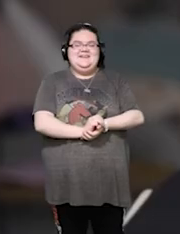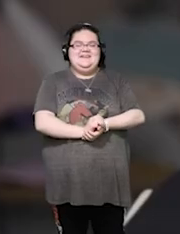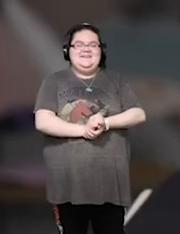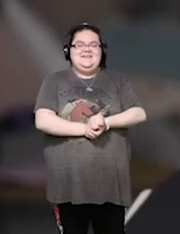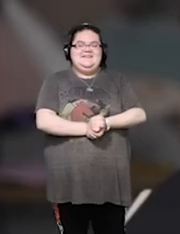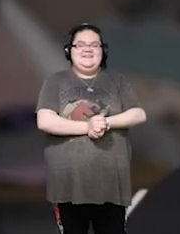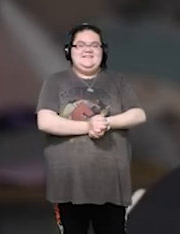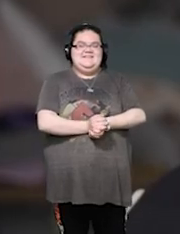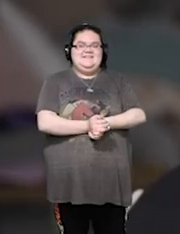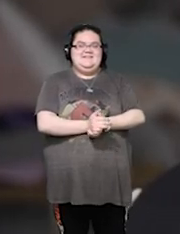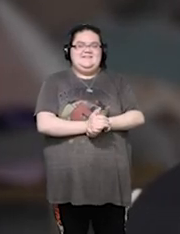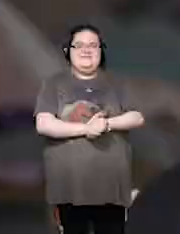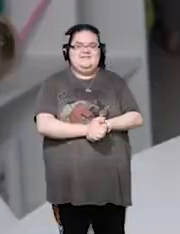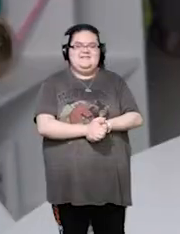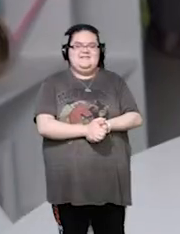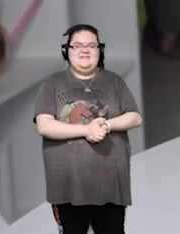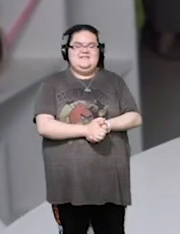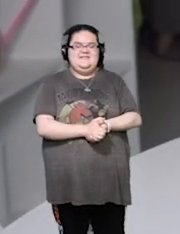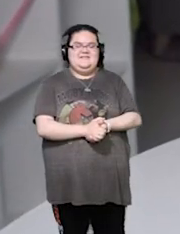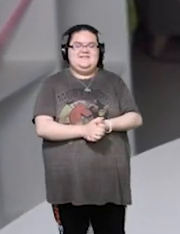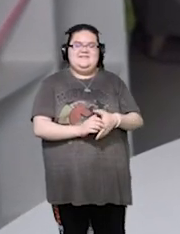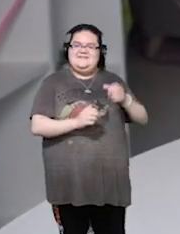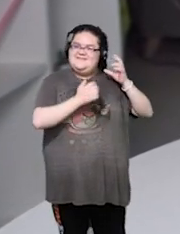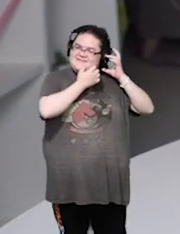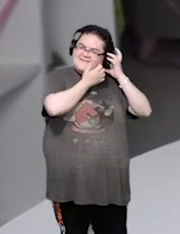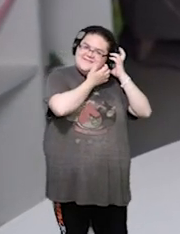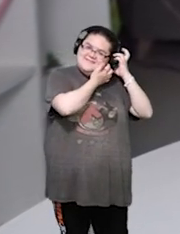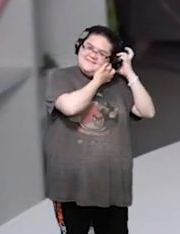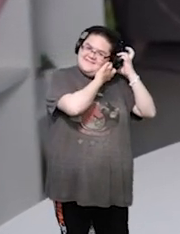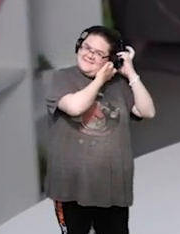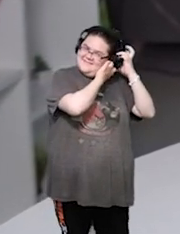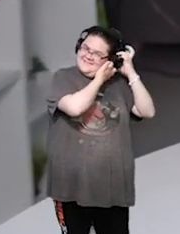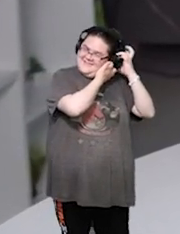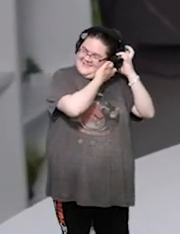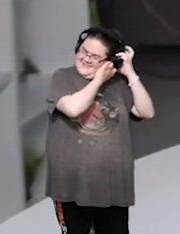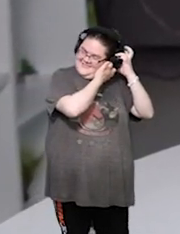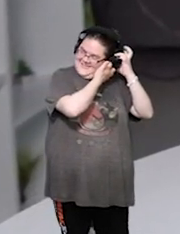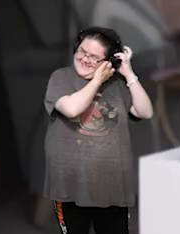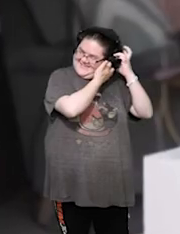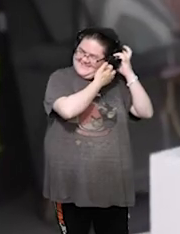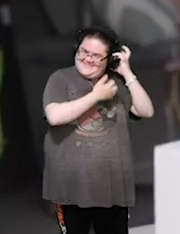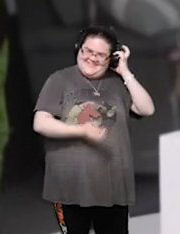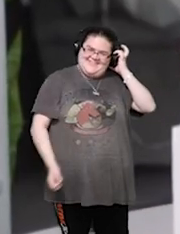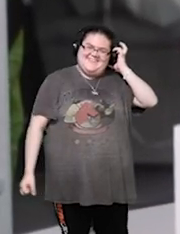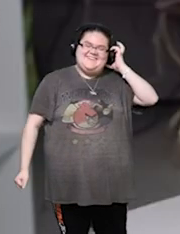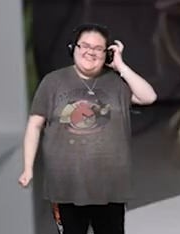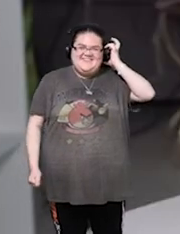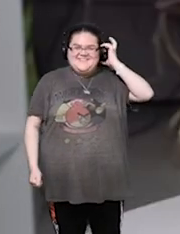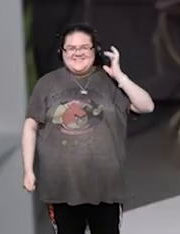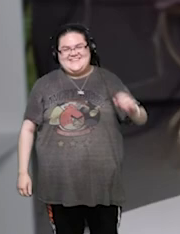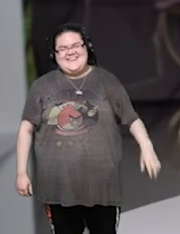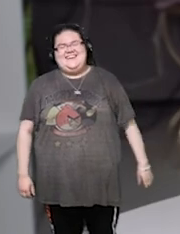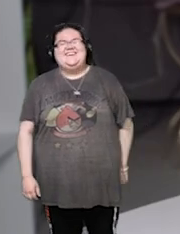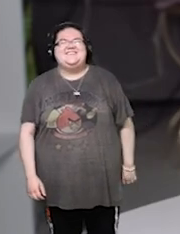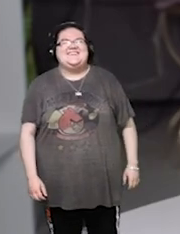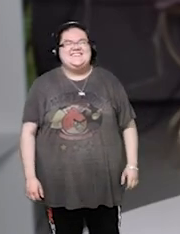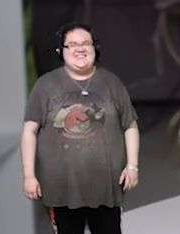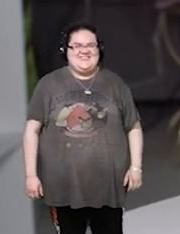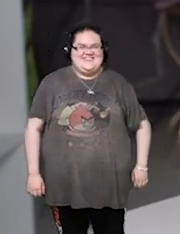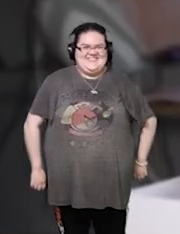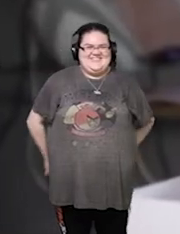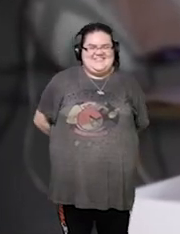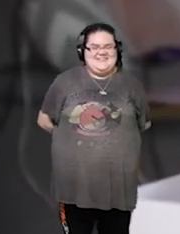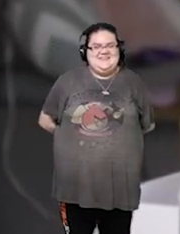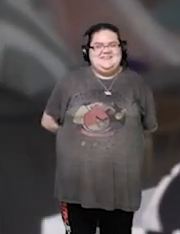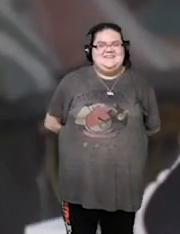ham. One hand? You need two hands. I mean, whoever's got these size crepes, I've got a huge hog, surely, oh clearly. Oh my god. They say, fuck off Balenciaga